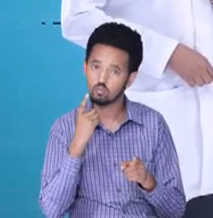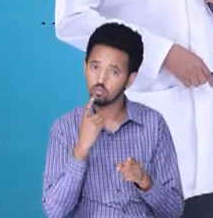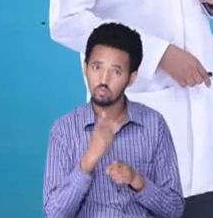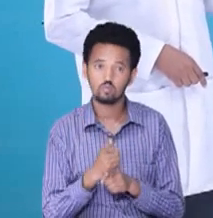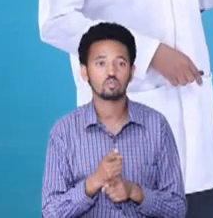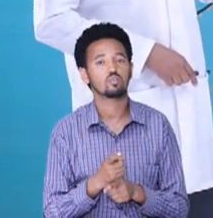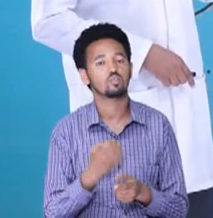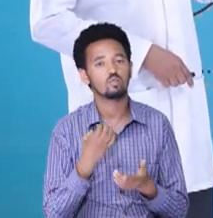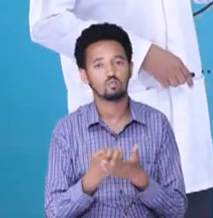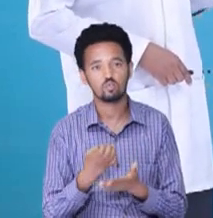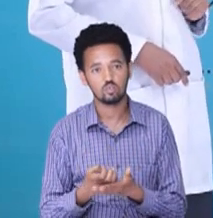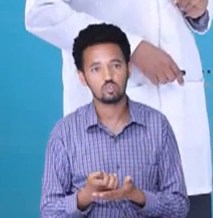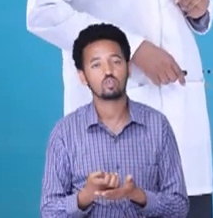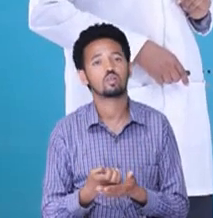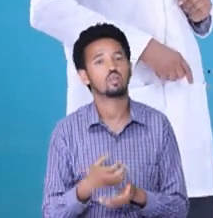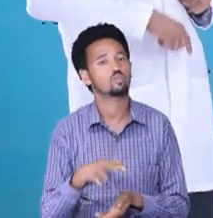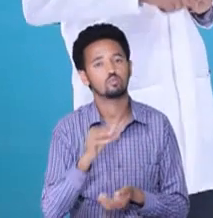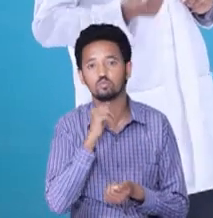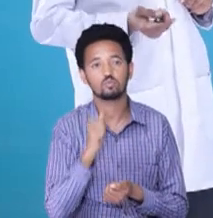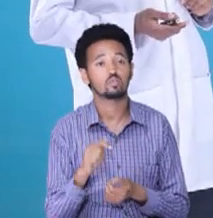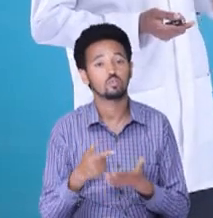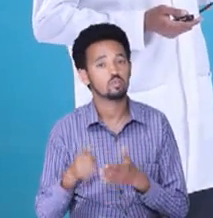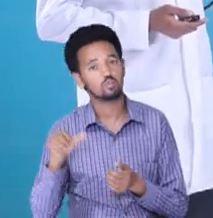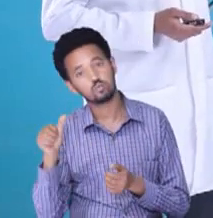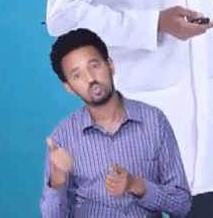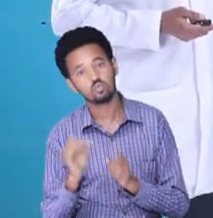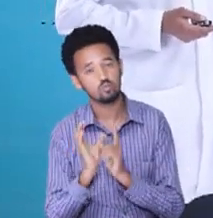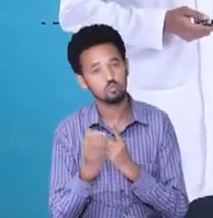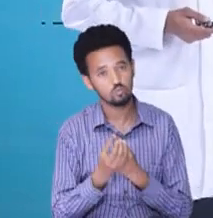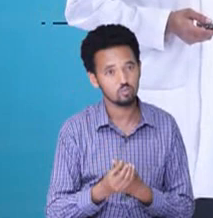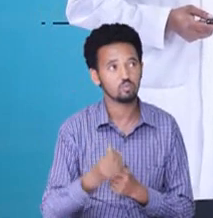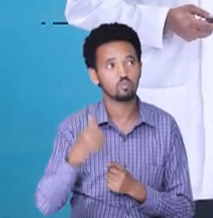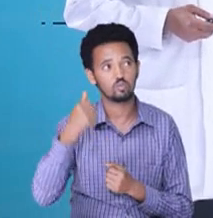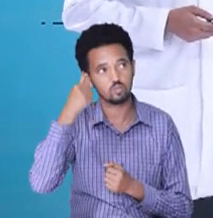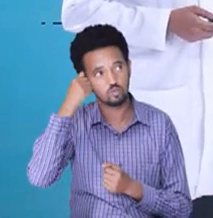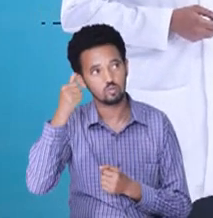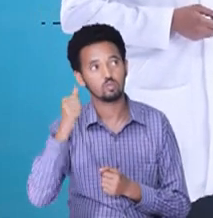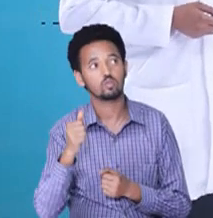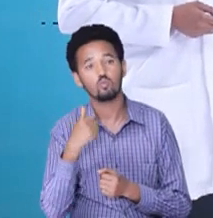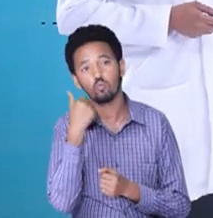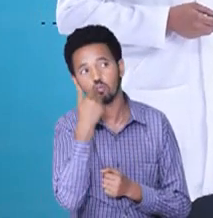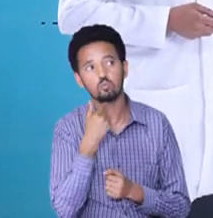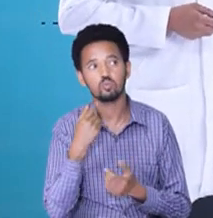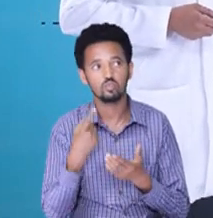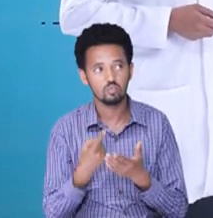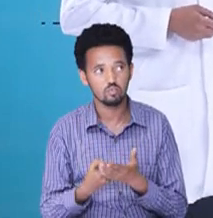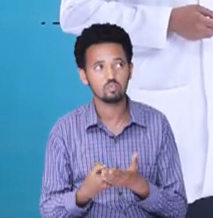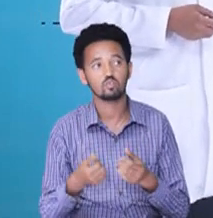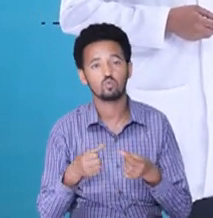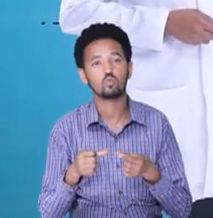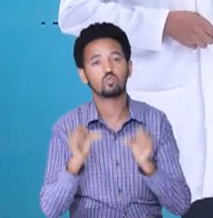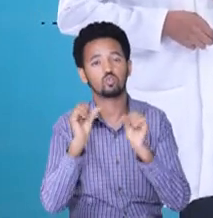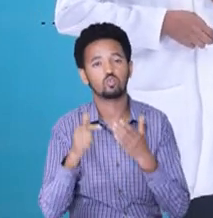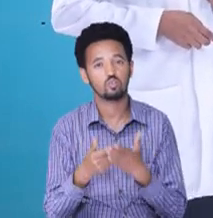necessary financial qualification. On the other side, women denied all political right. Slavery continued